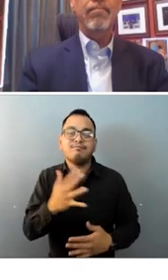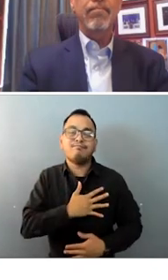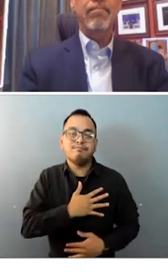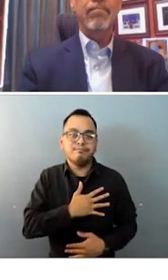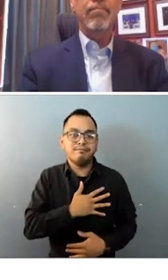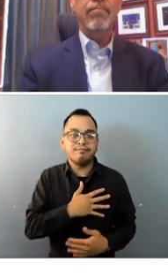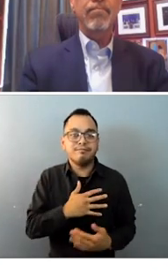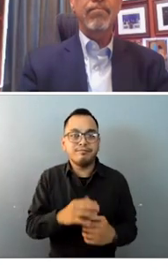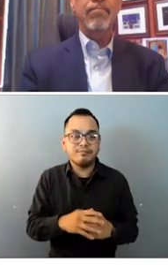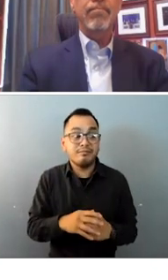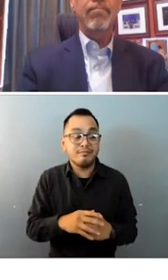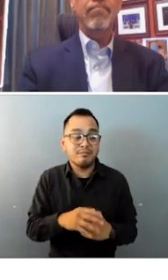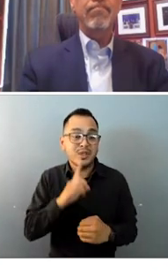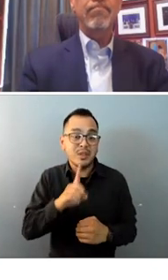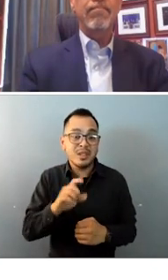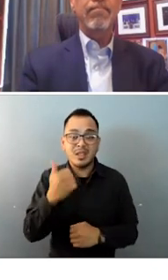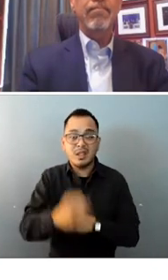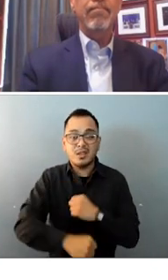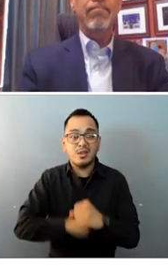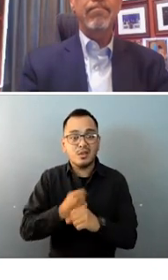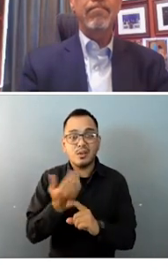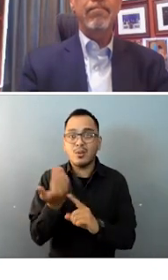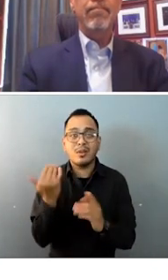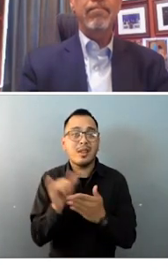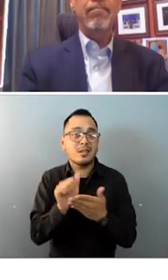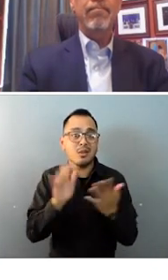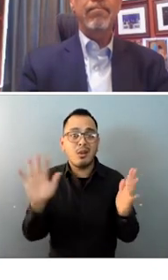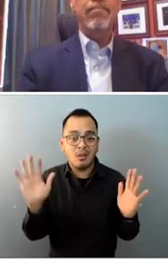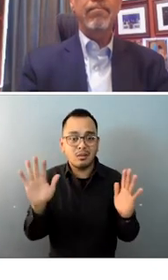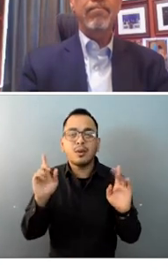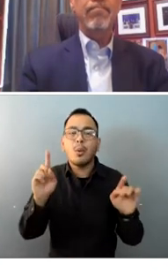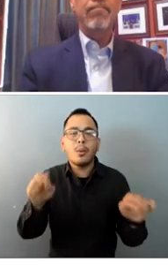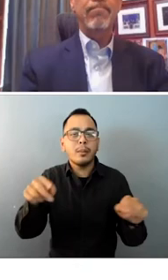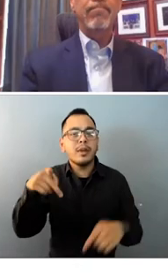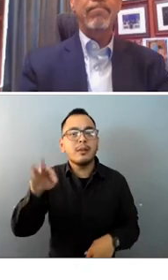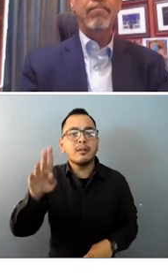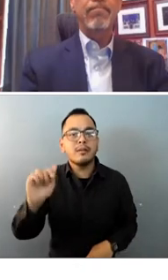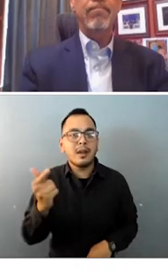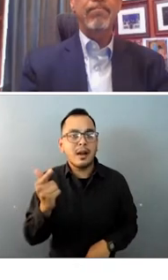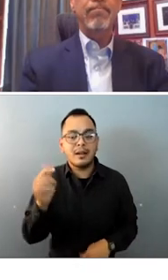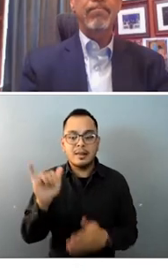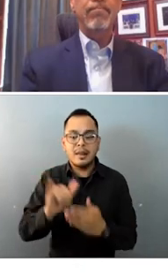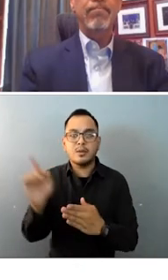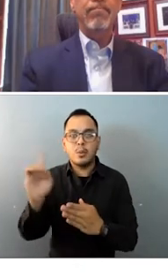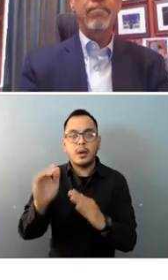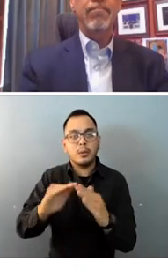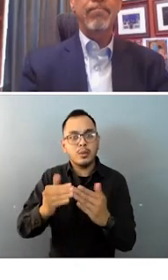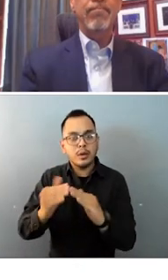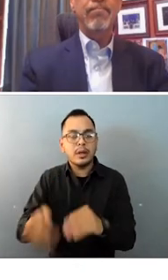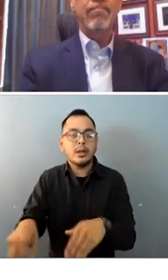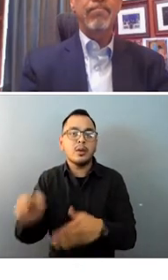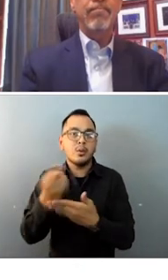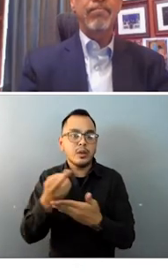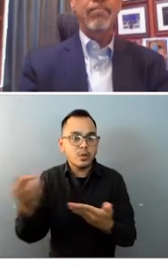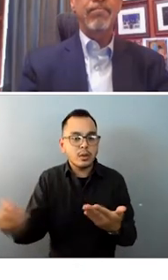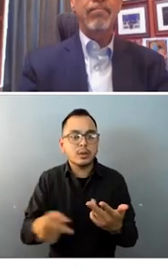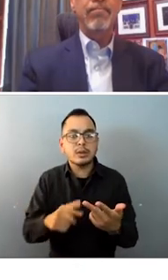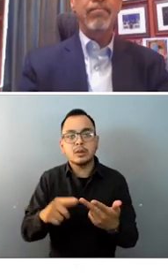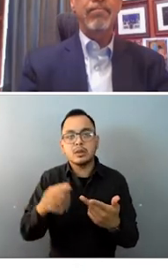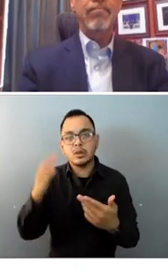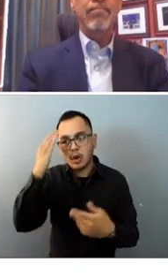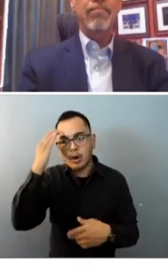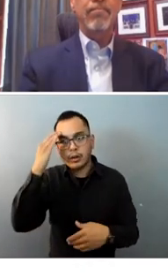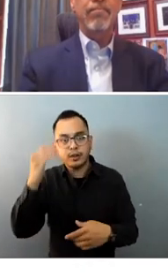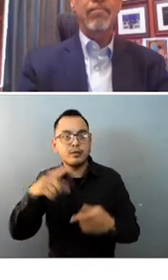was in the very beginning. More than a decade ago, it was going to PFLAG meetings because that's where the community and the resources and knowledge